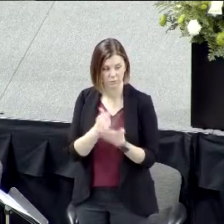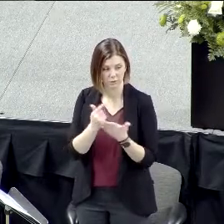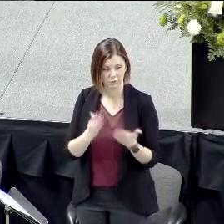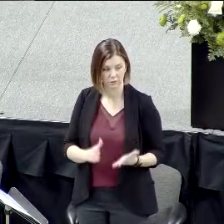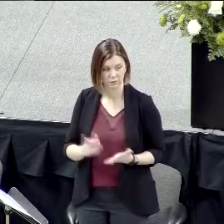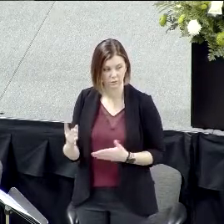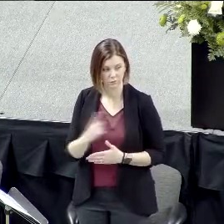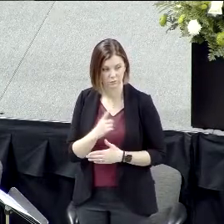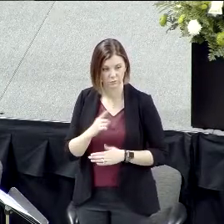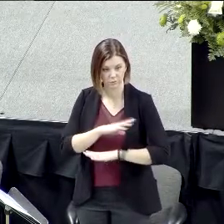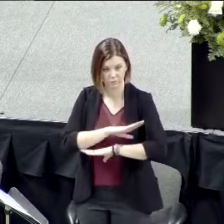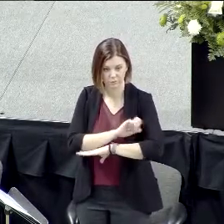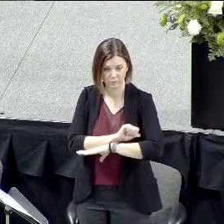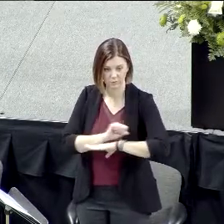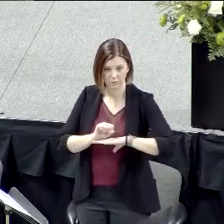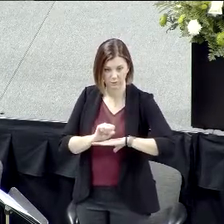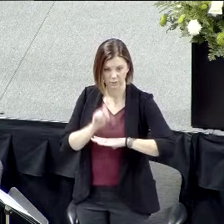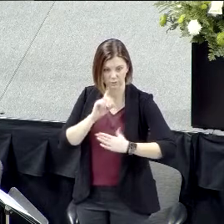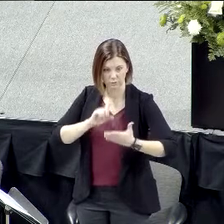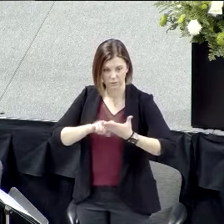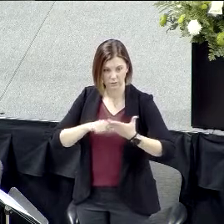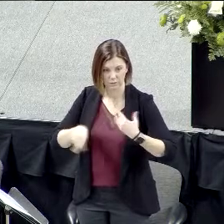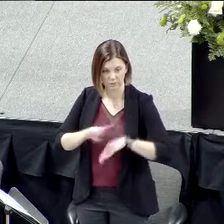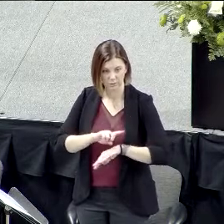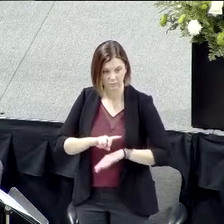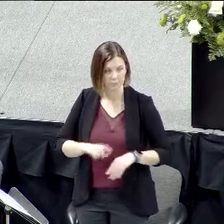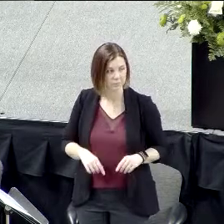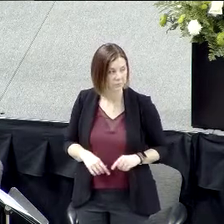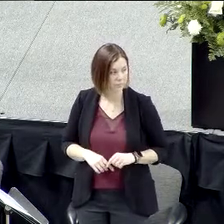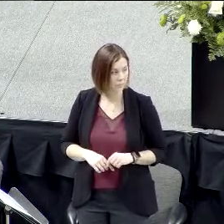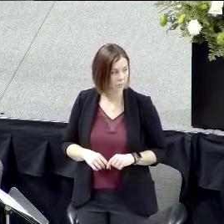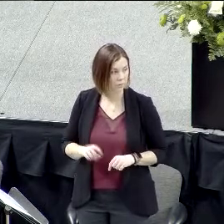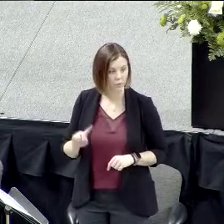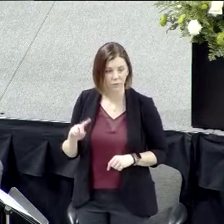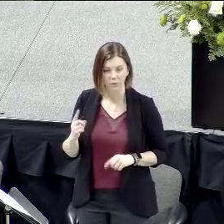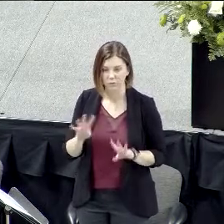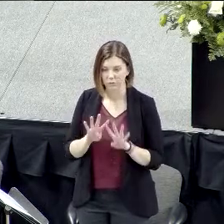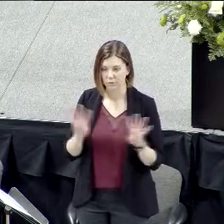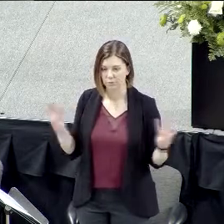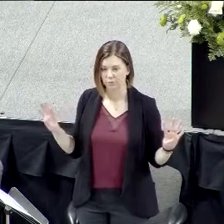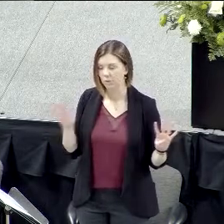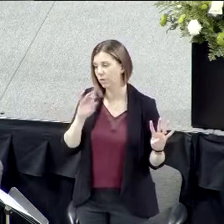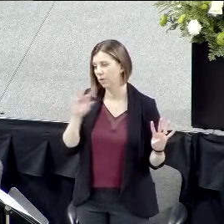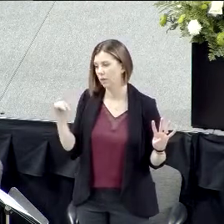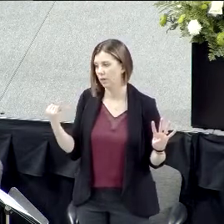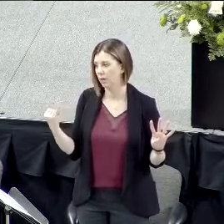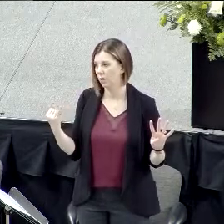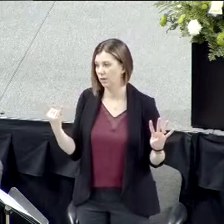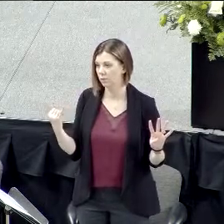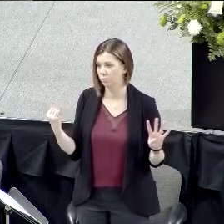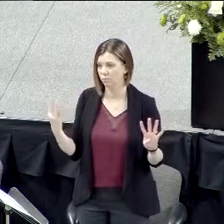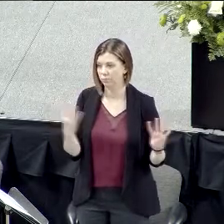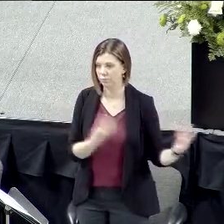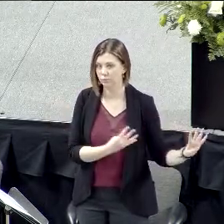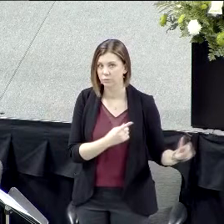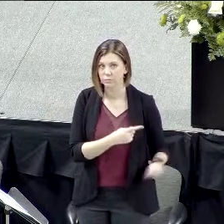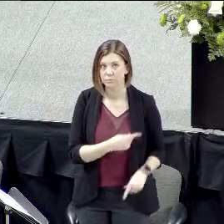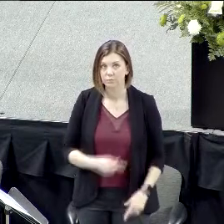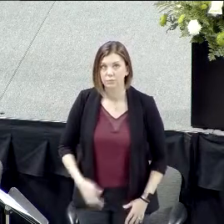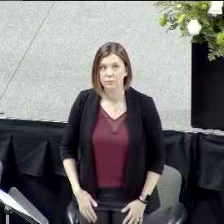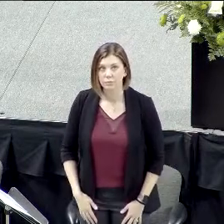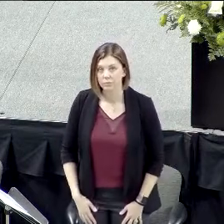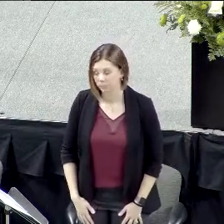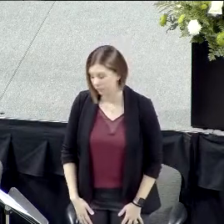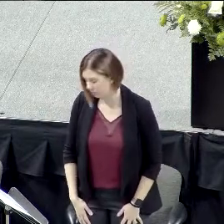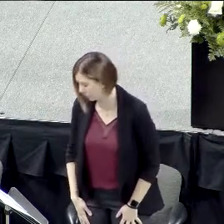to the platform to be recognized? And the first row of graduates may now come forward. The remaining may